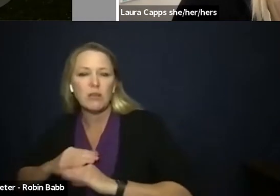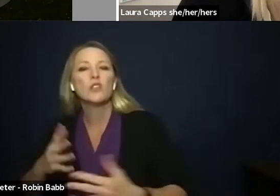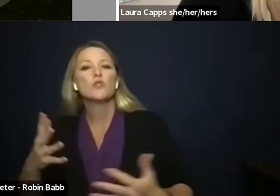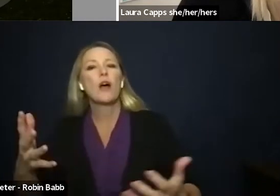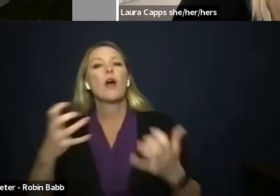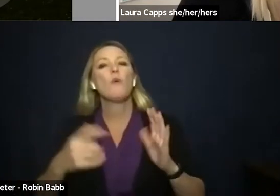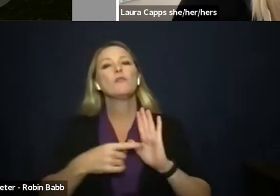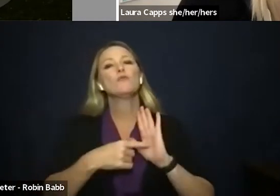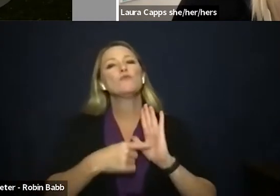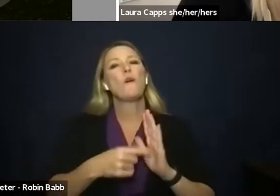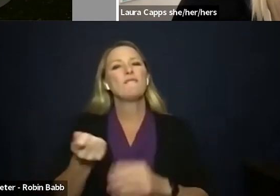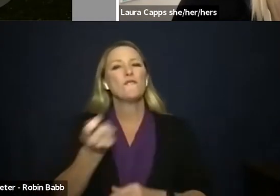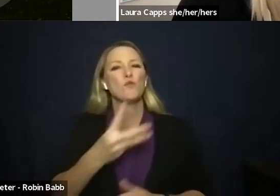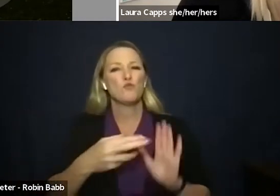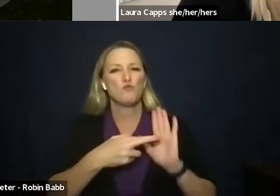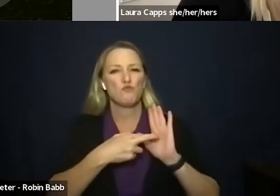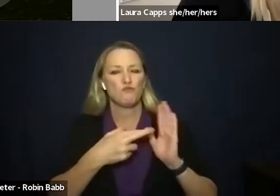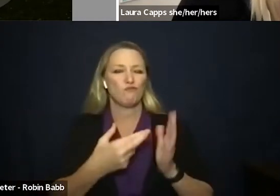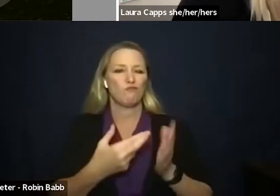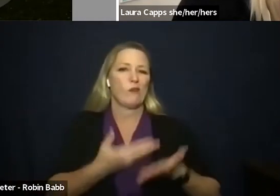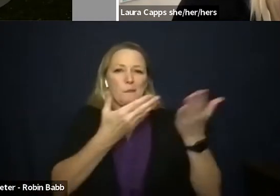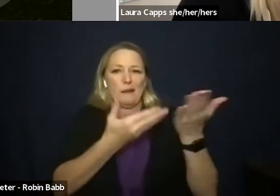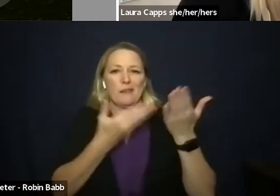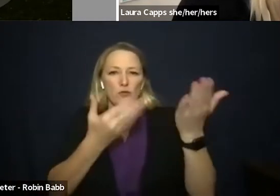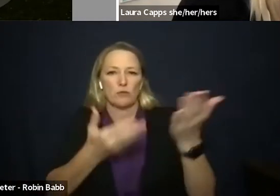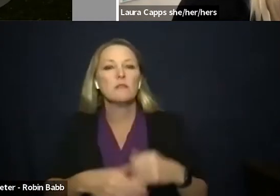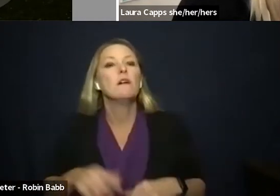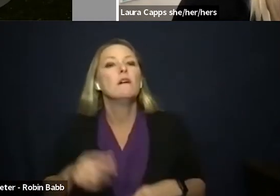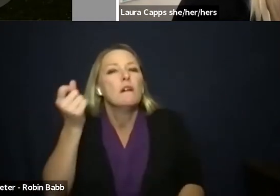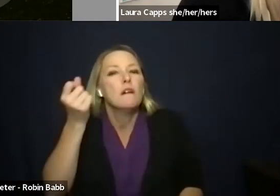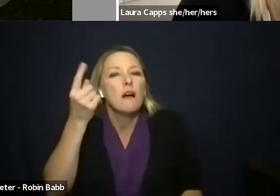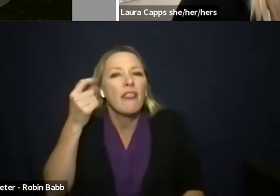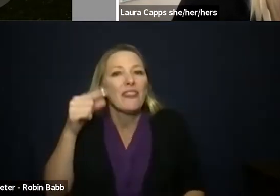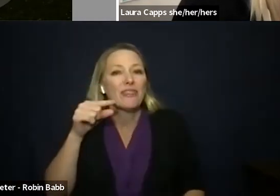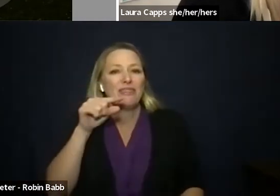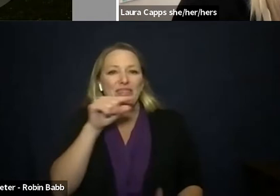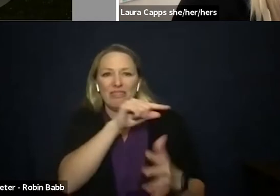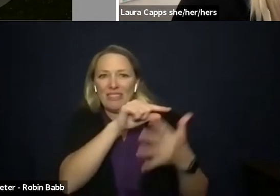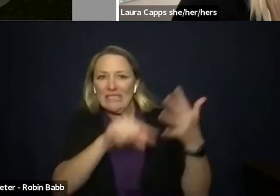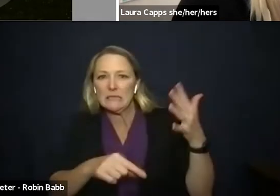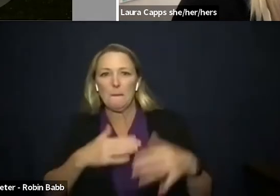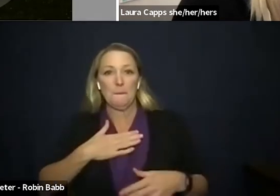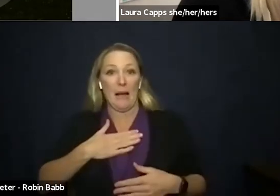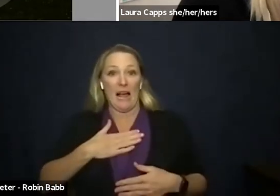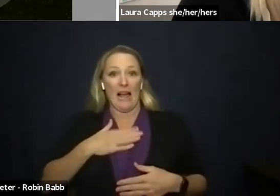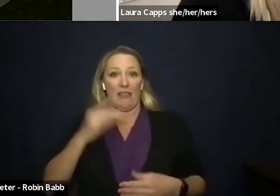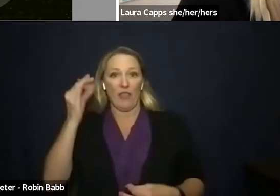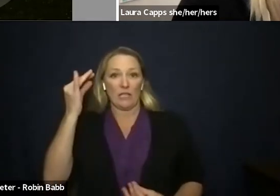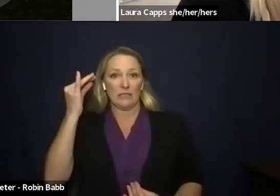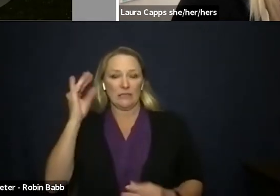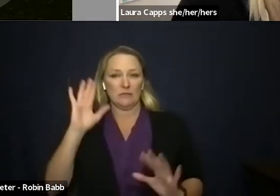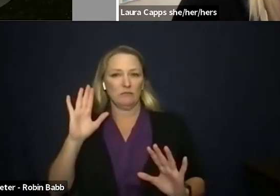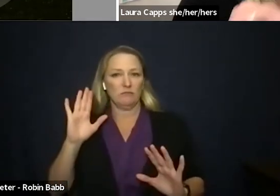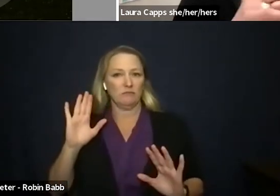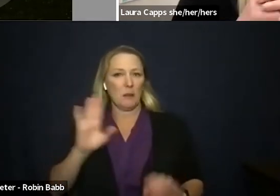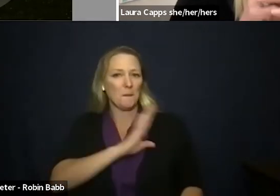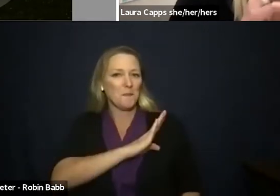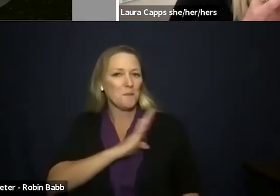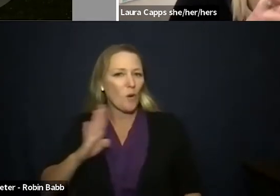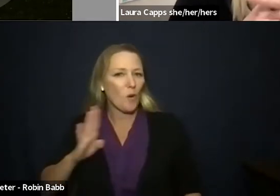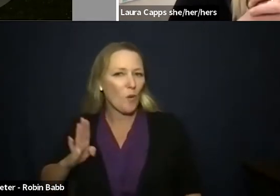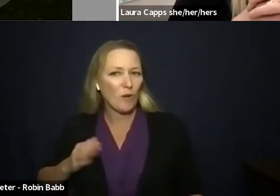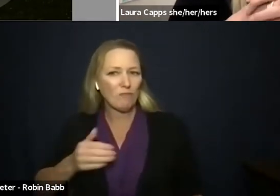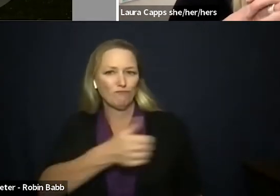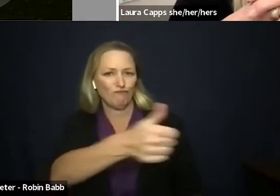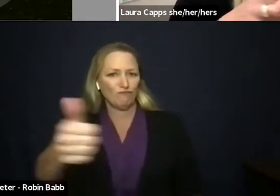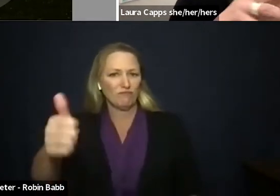some recommendations now again these are just my thoughts you as the board can can do uh you know